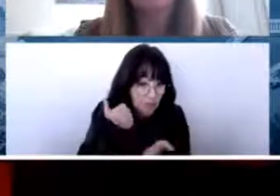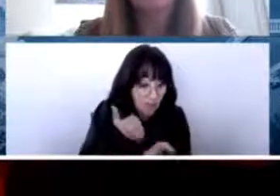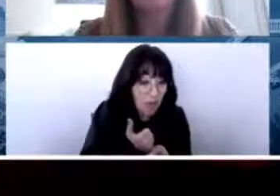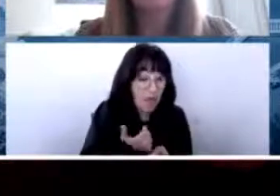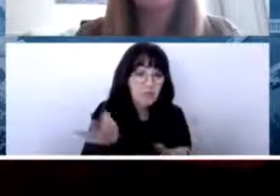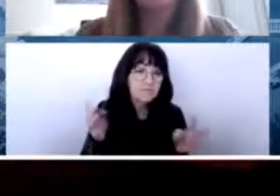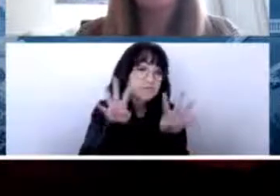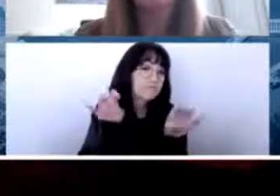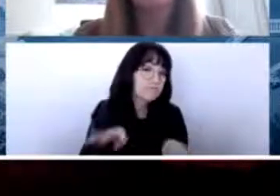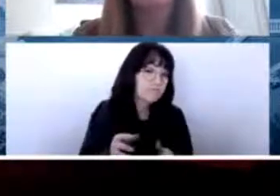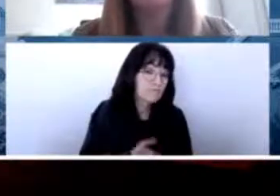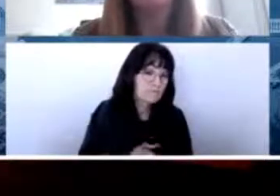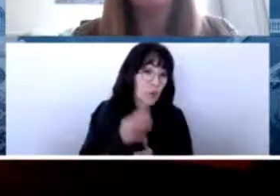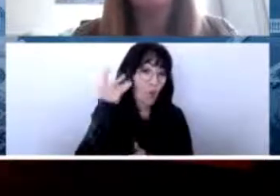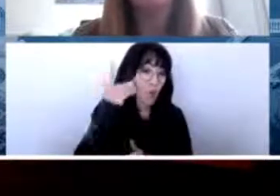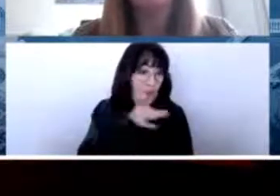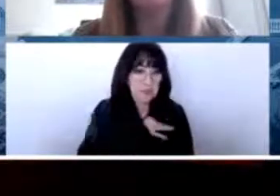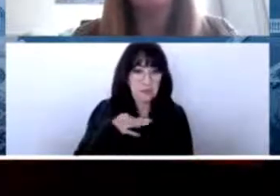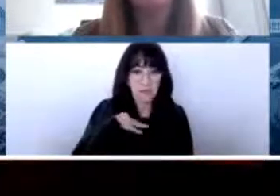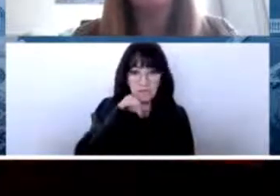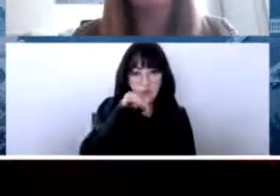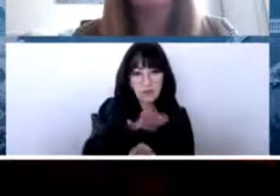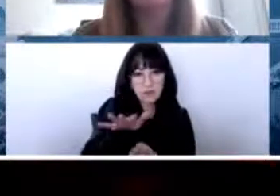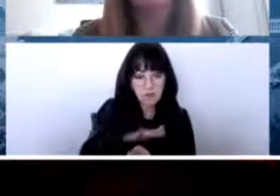with people, staff that have